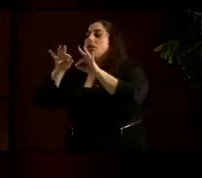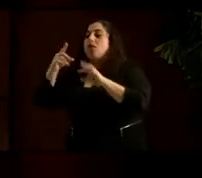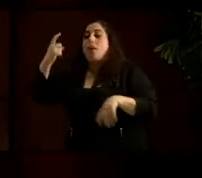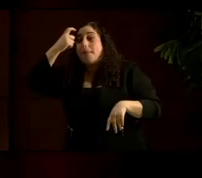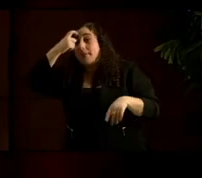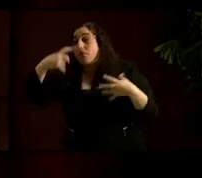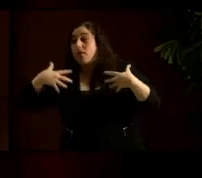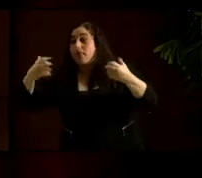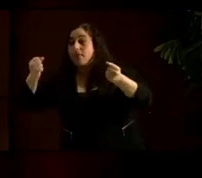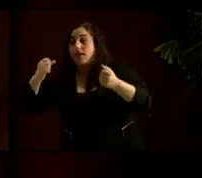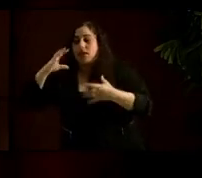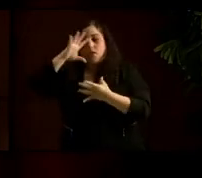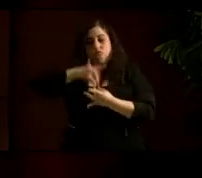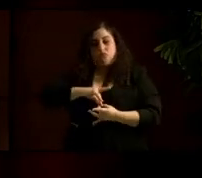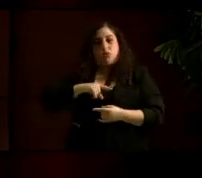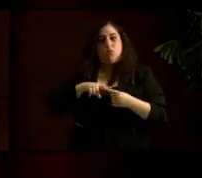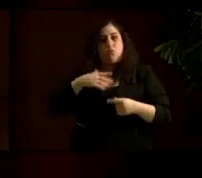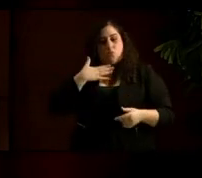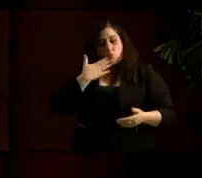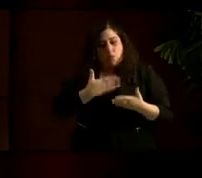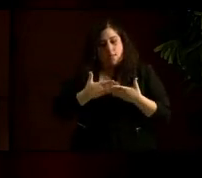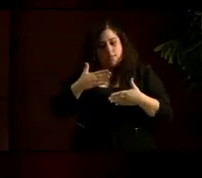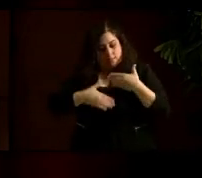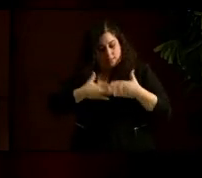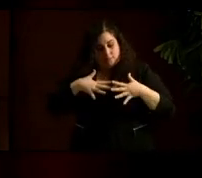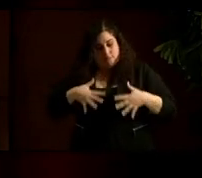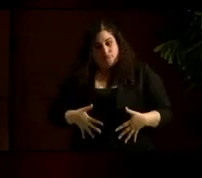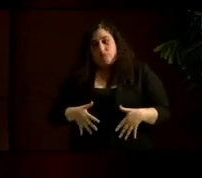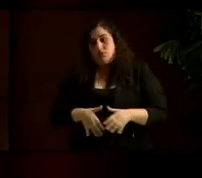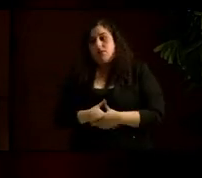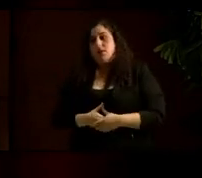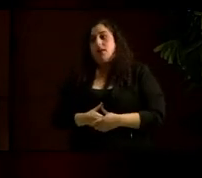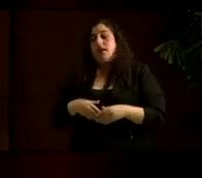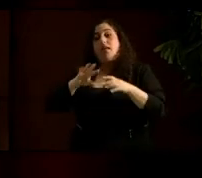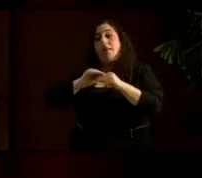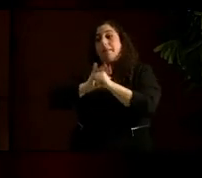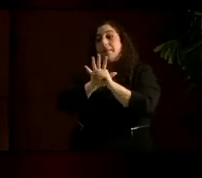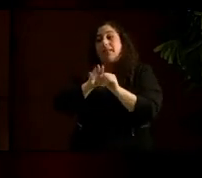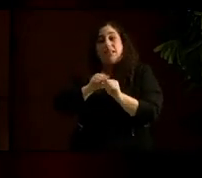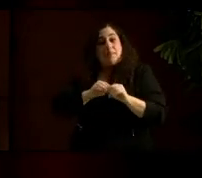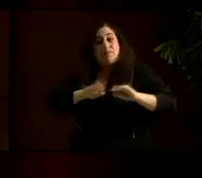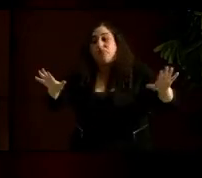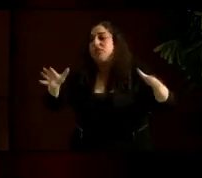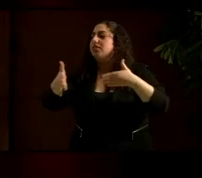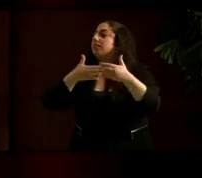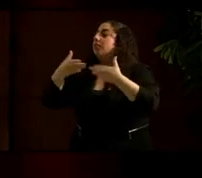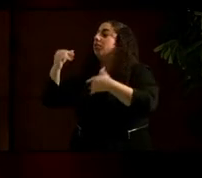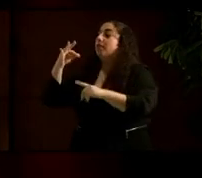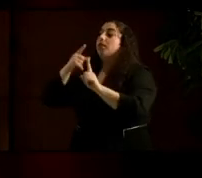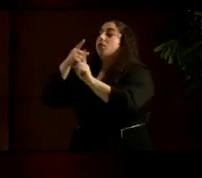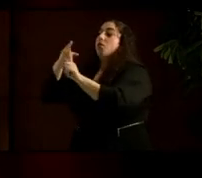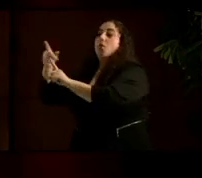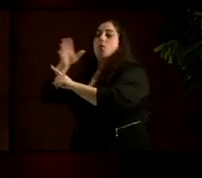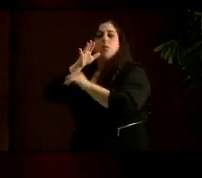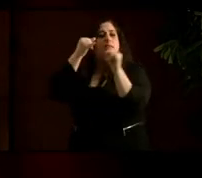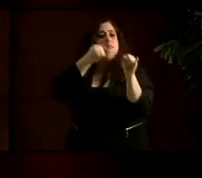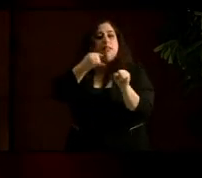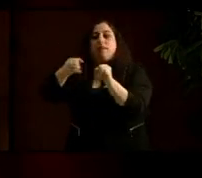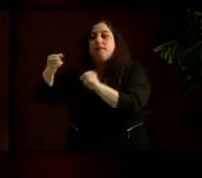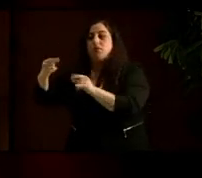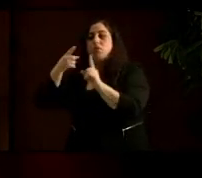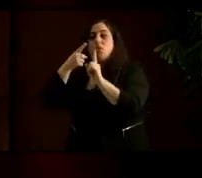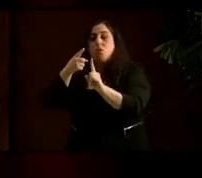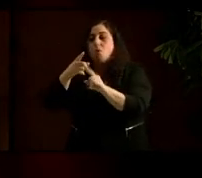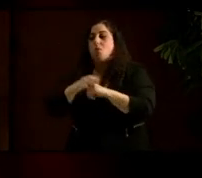passions lie, what your aspirations are, we can all relate to one thing, and that is the challenge of mental health. This